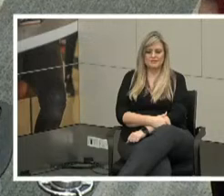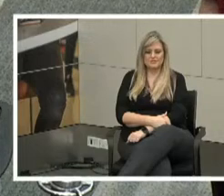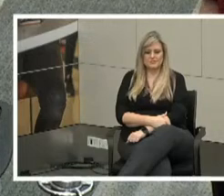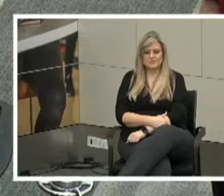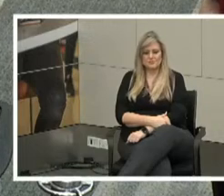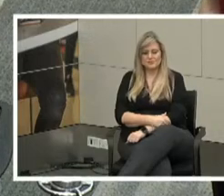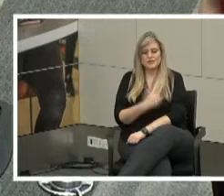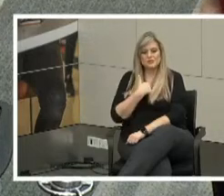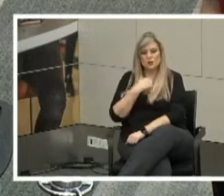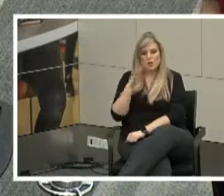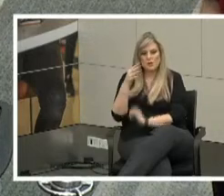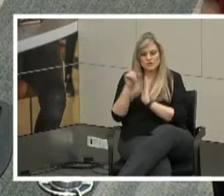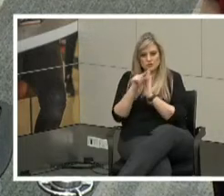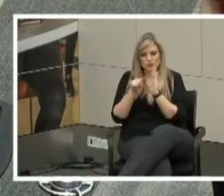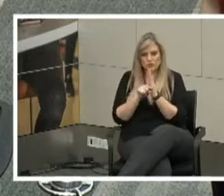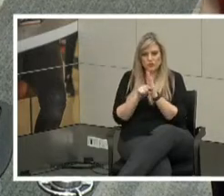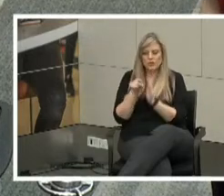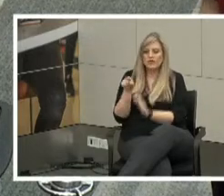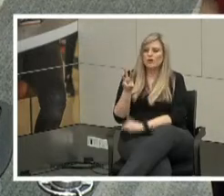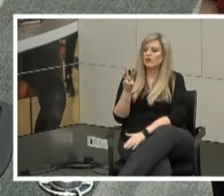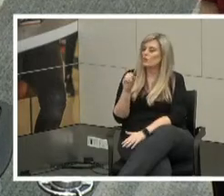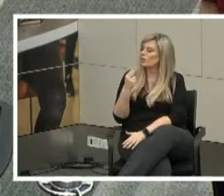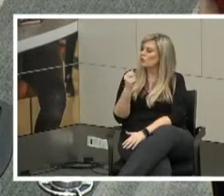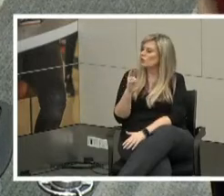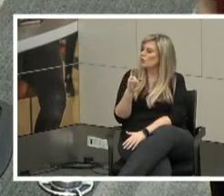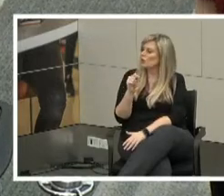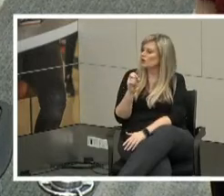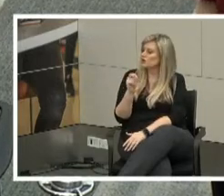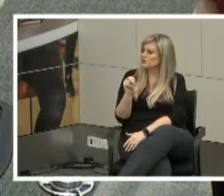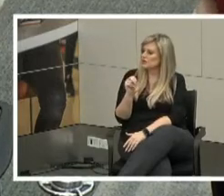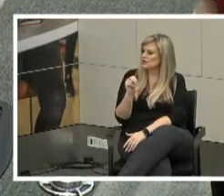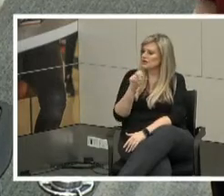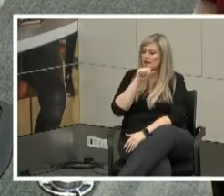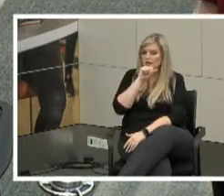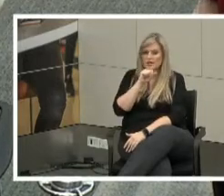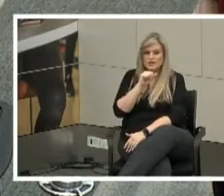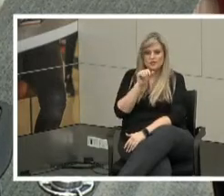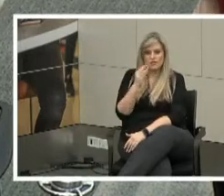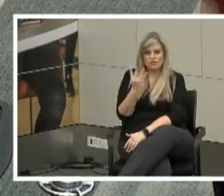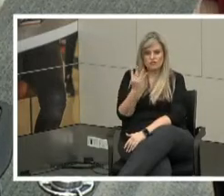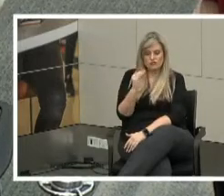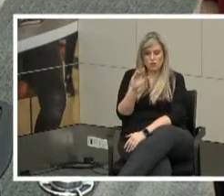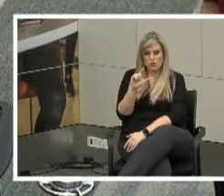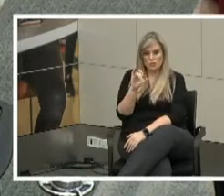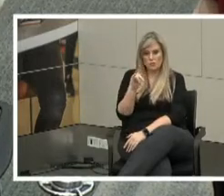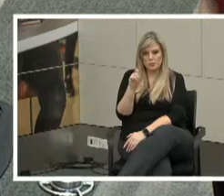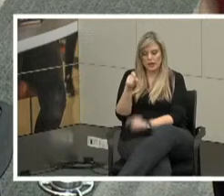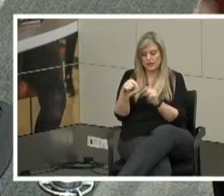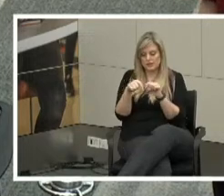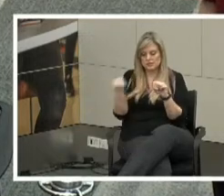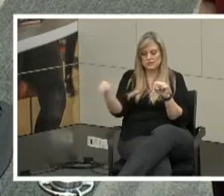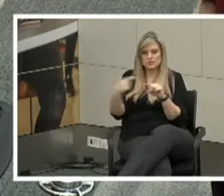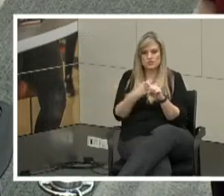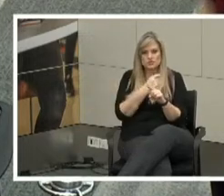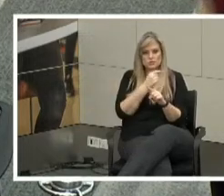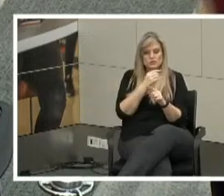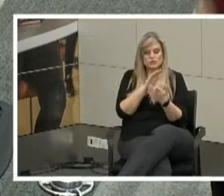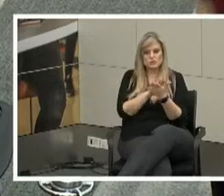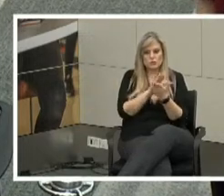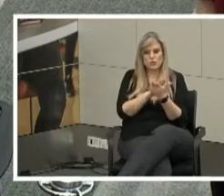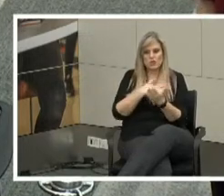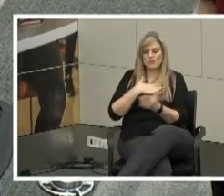I'm in fourth grade at won and I live four blocks from my school my best friend lives across the